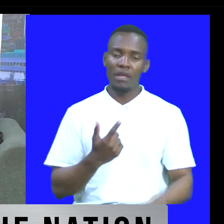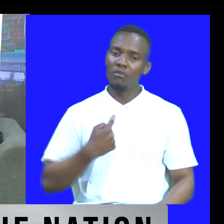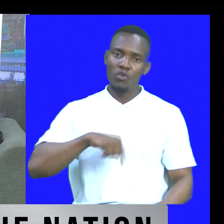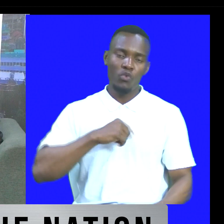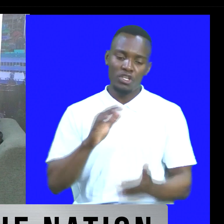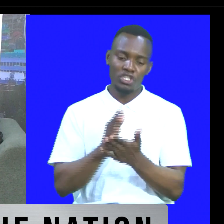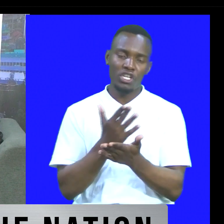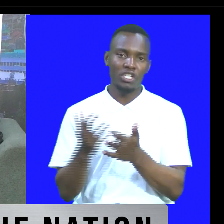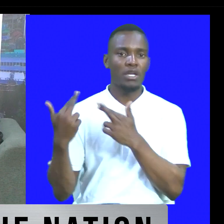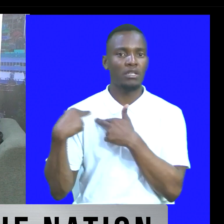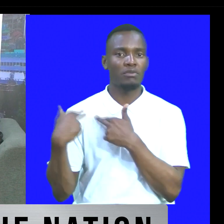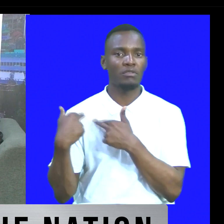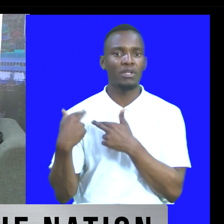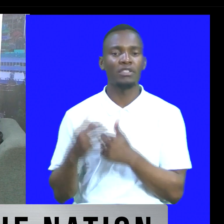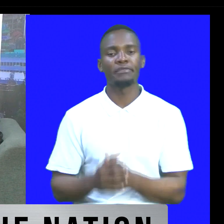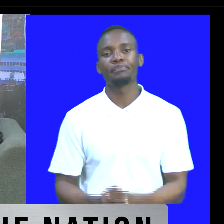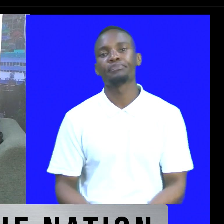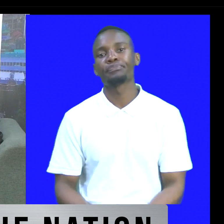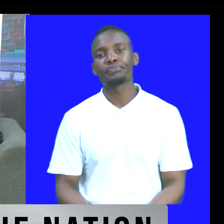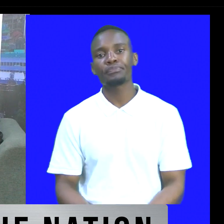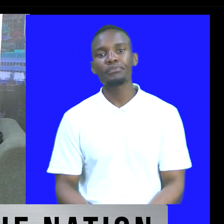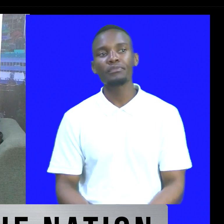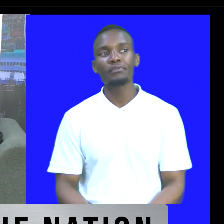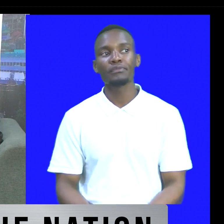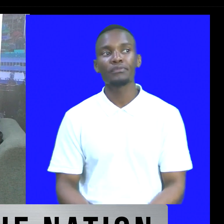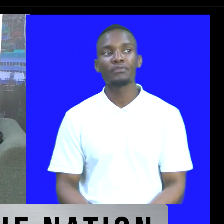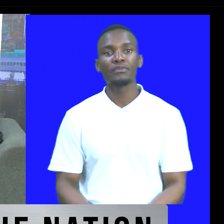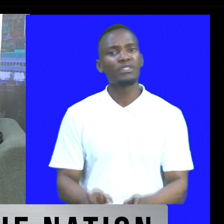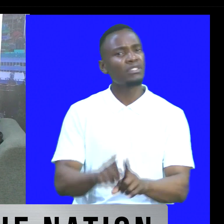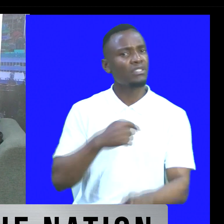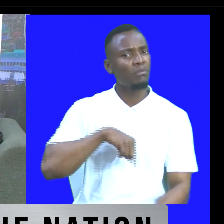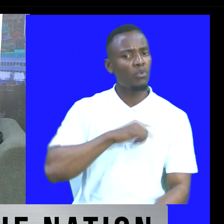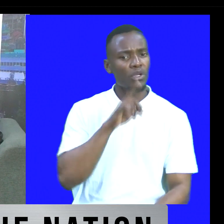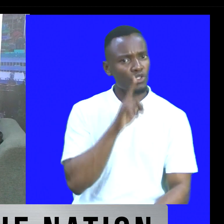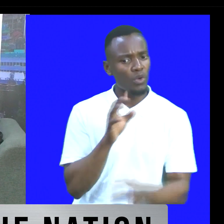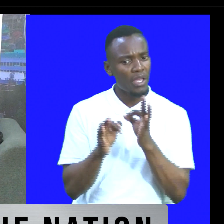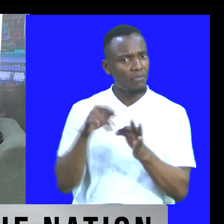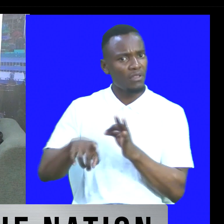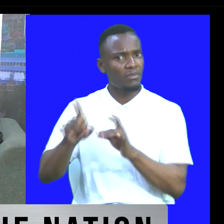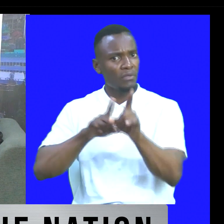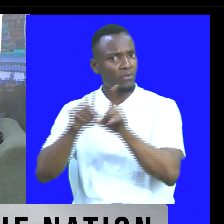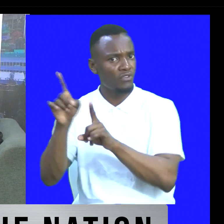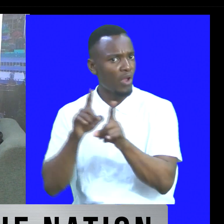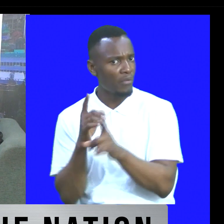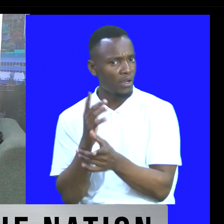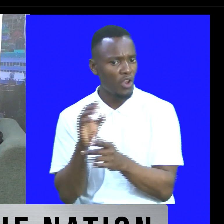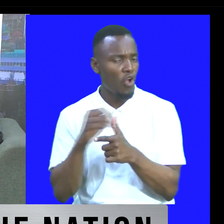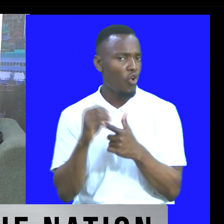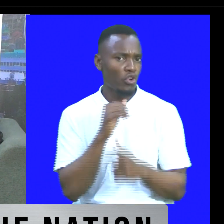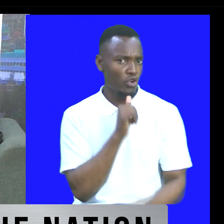Yeah. Yeah, yeah. By the way, are we sure if they didn't travel? There's no way they could travel and not be the ones to